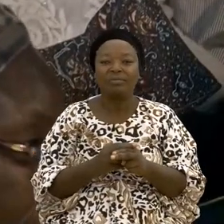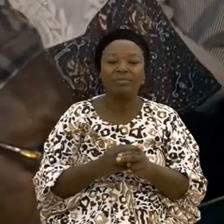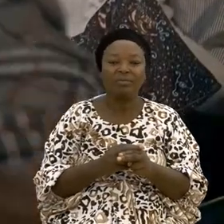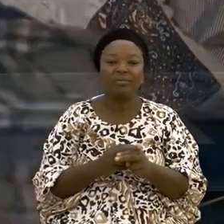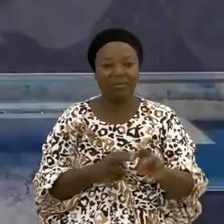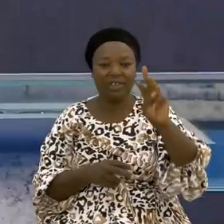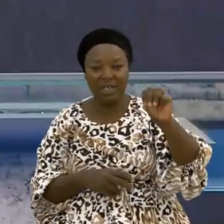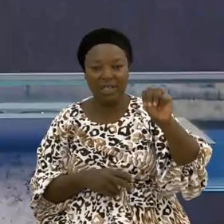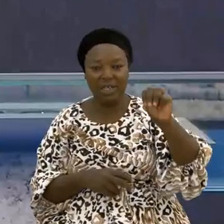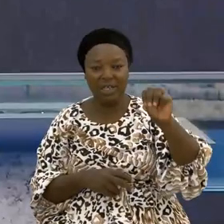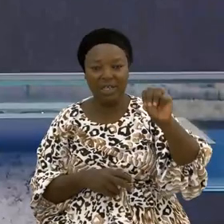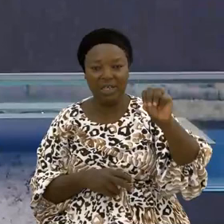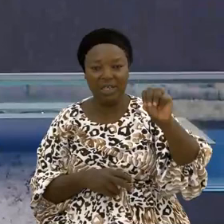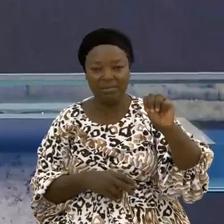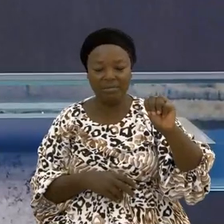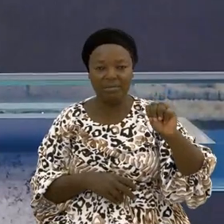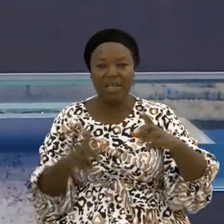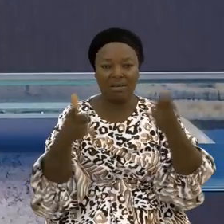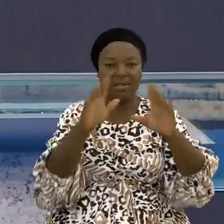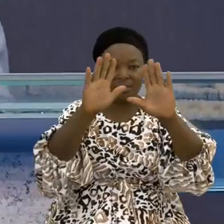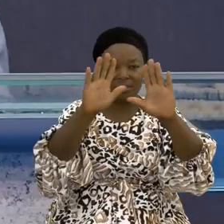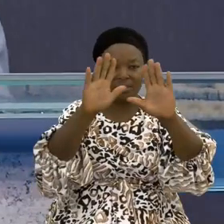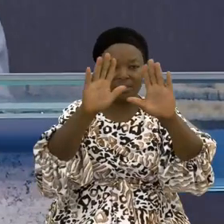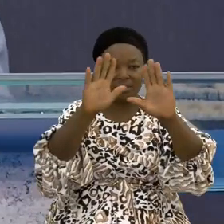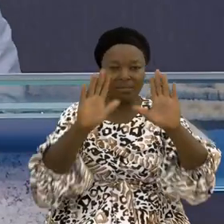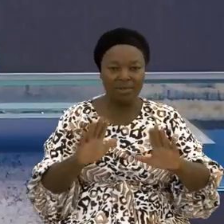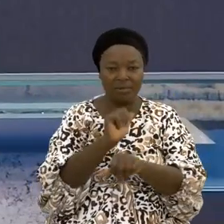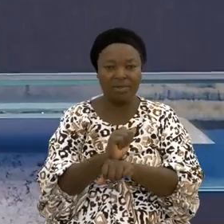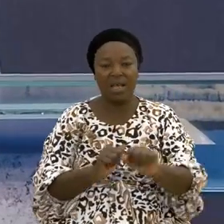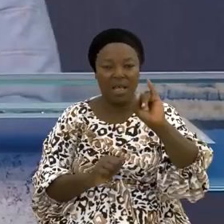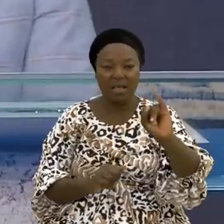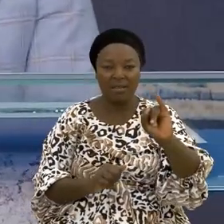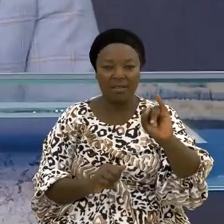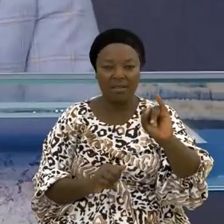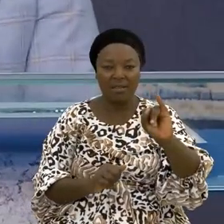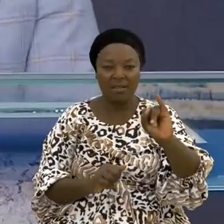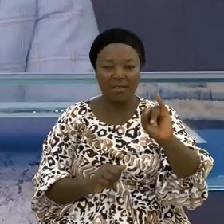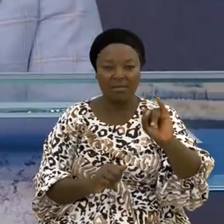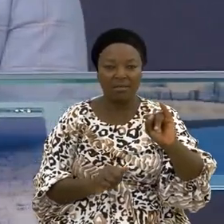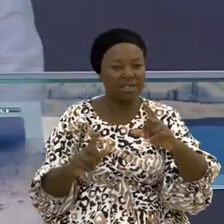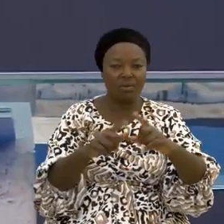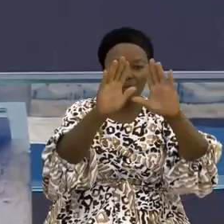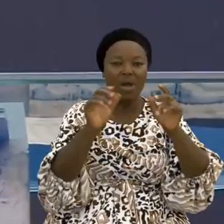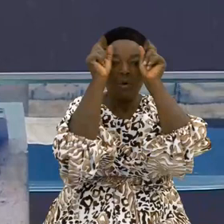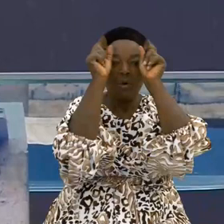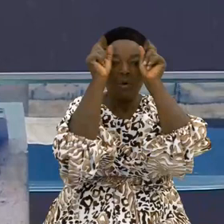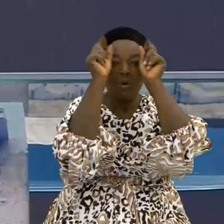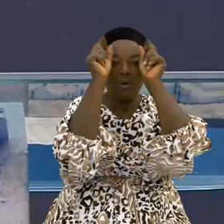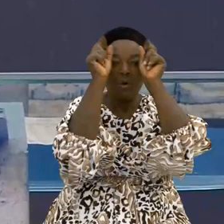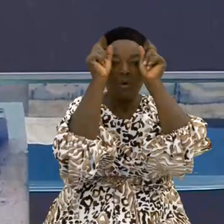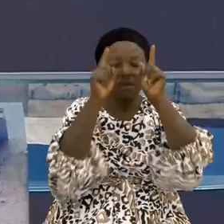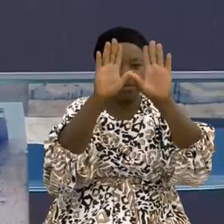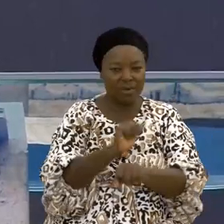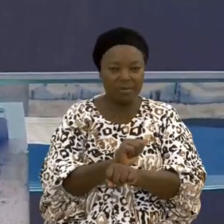name. M, manifold miracles. I, incredible miracles.